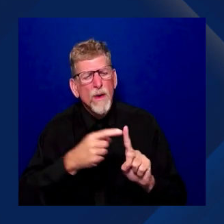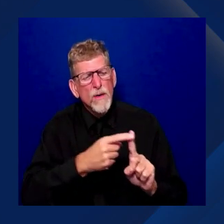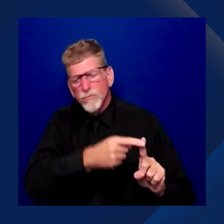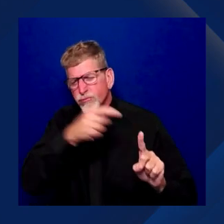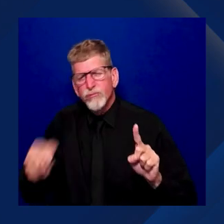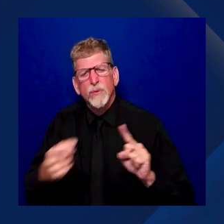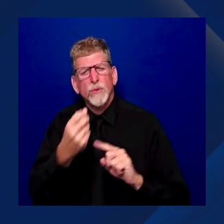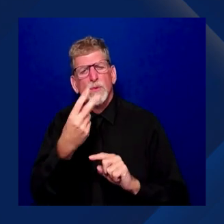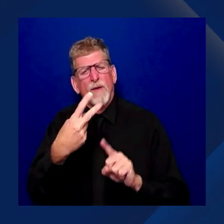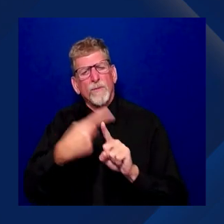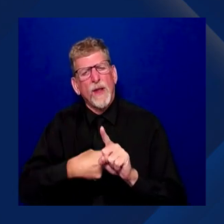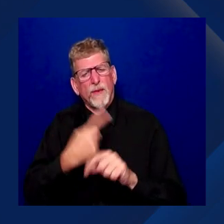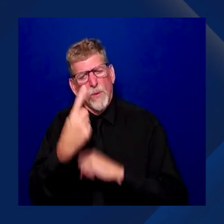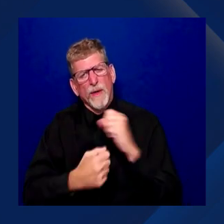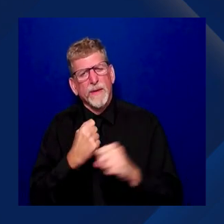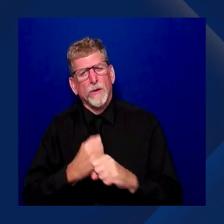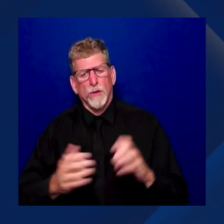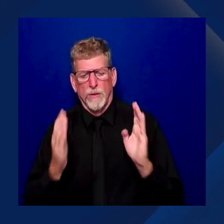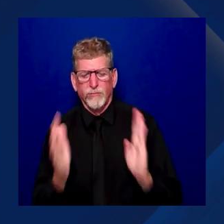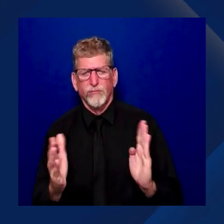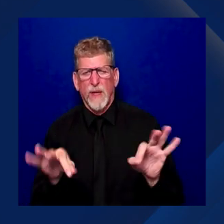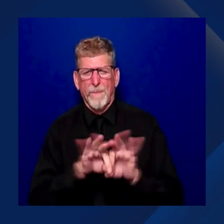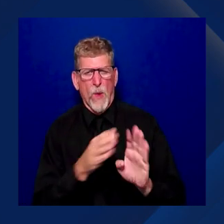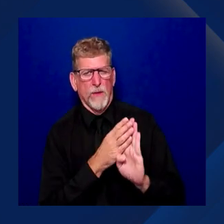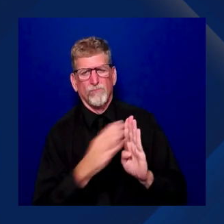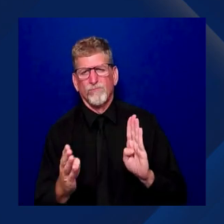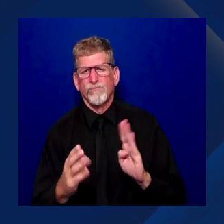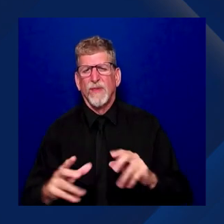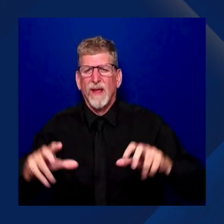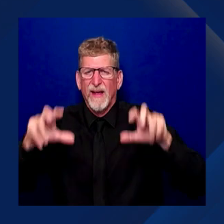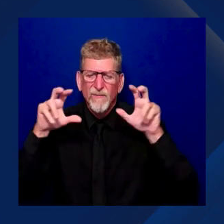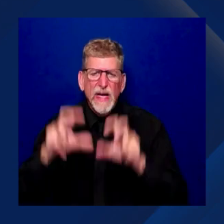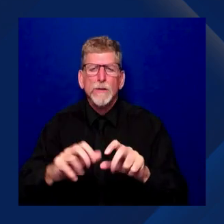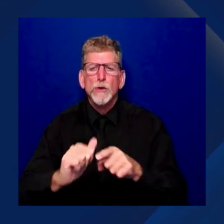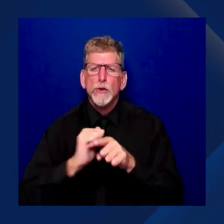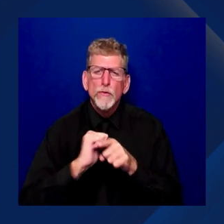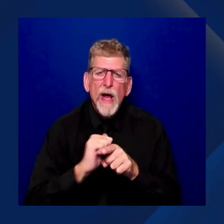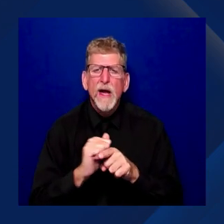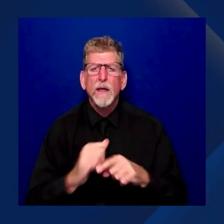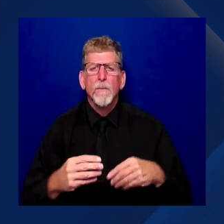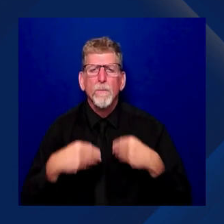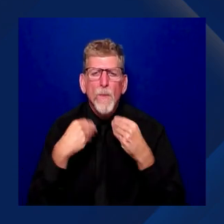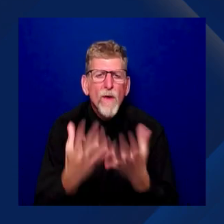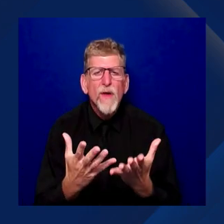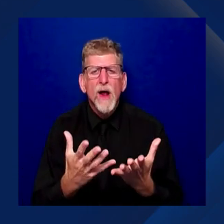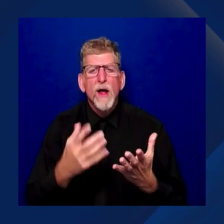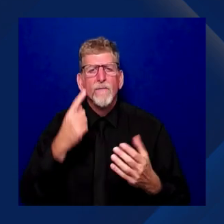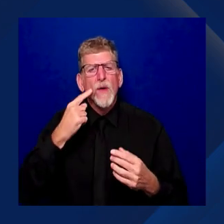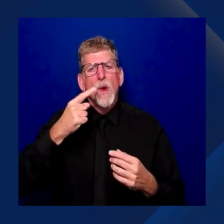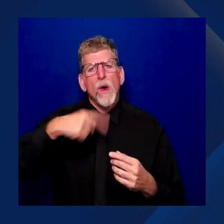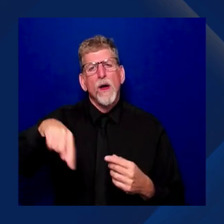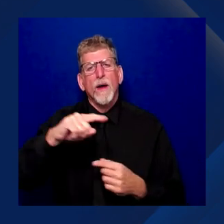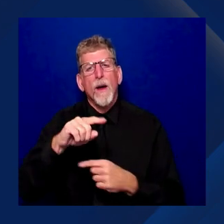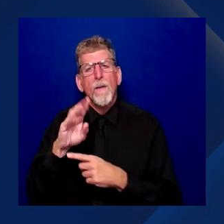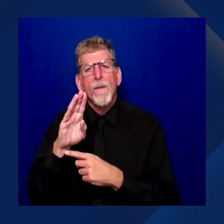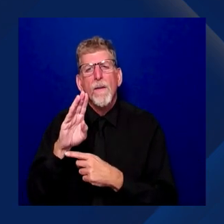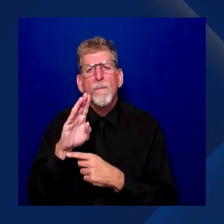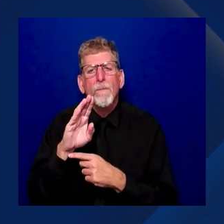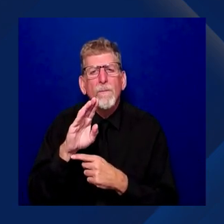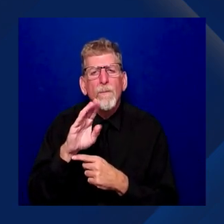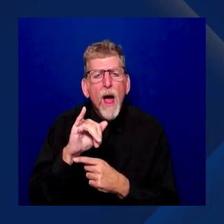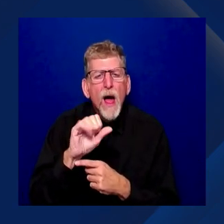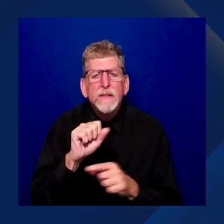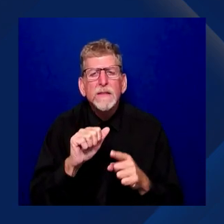from training providers on bias and discrimination, to increasing the number of nurses and midwives and mental